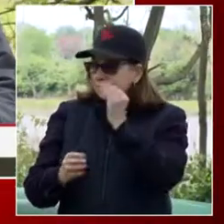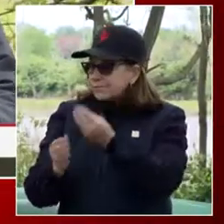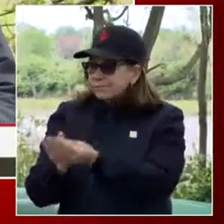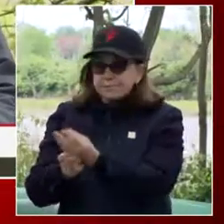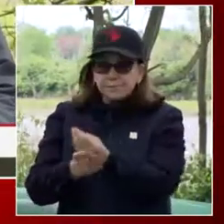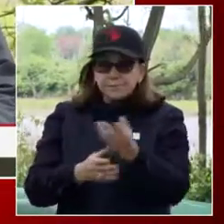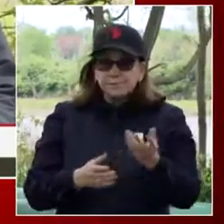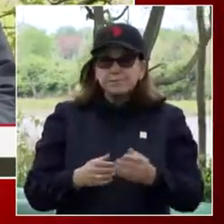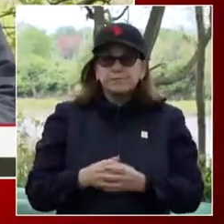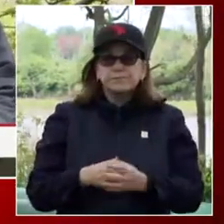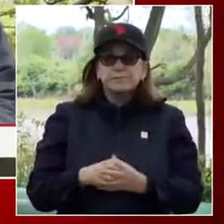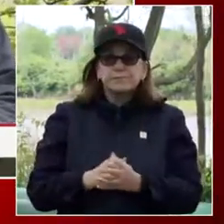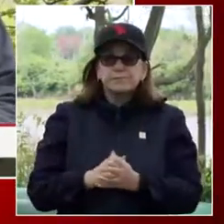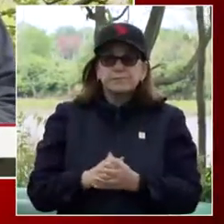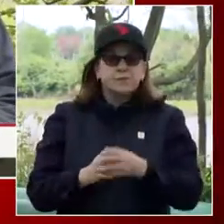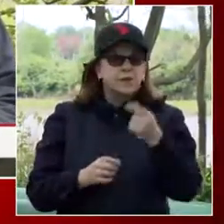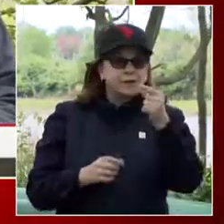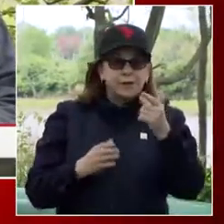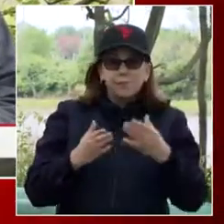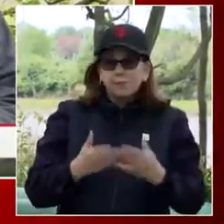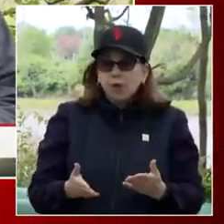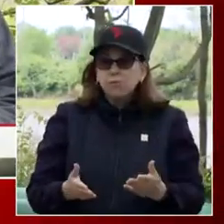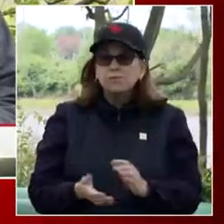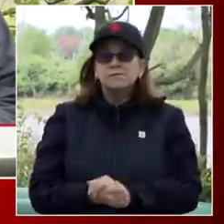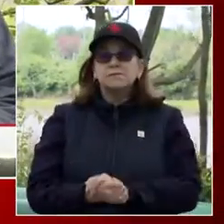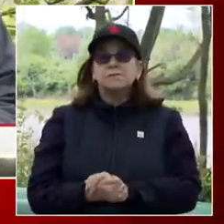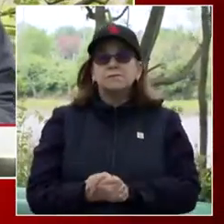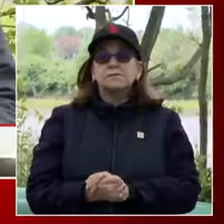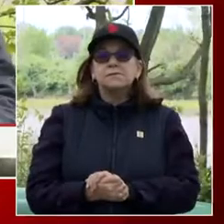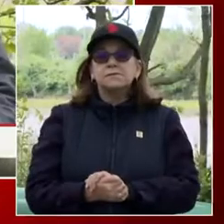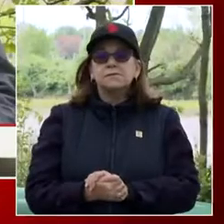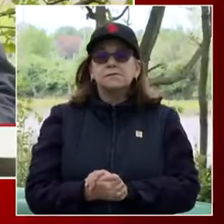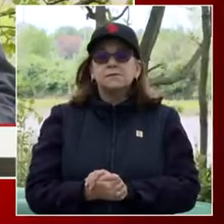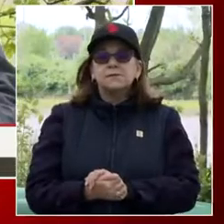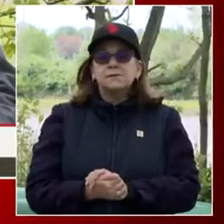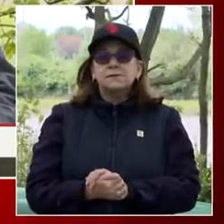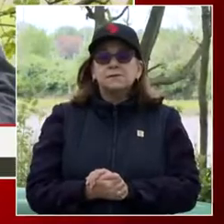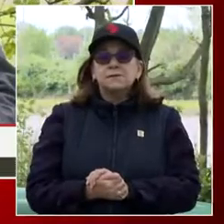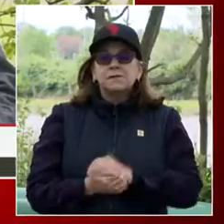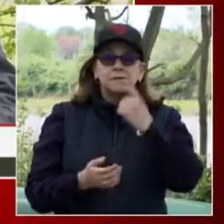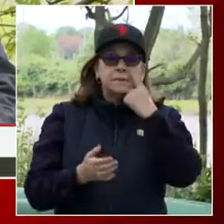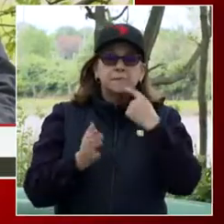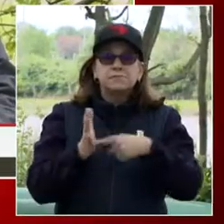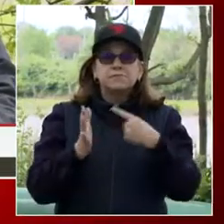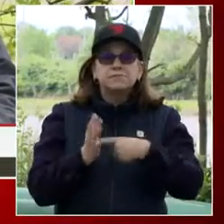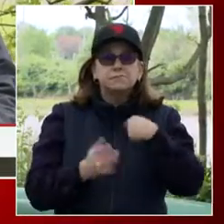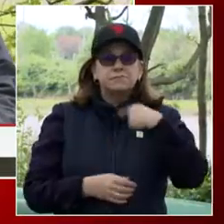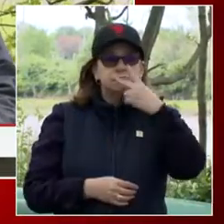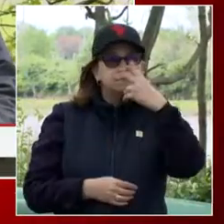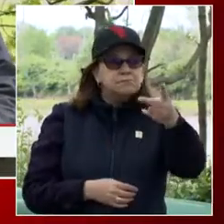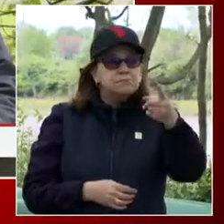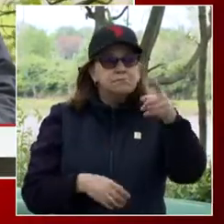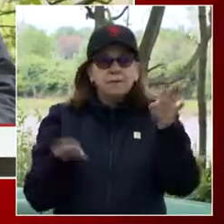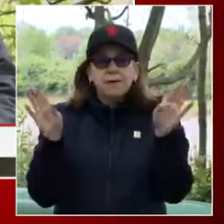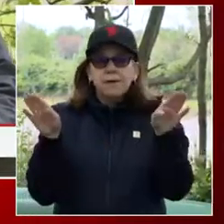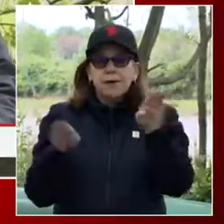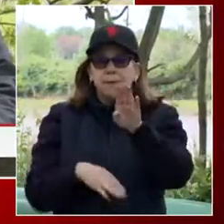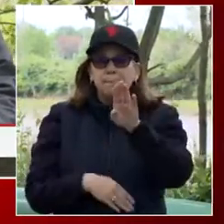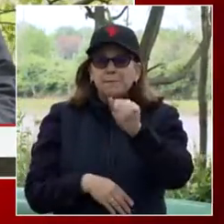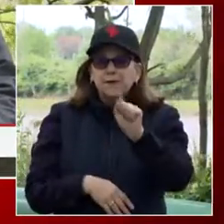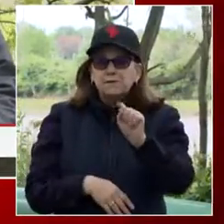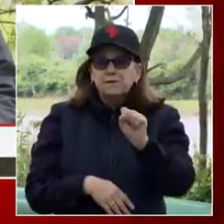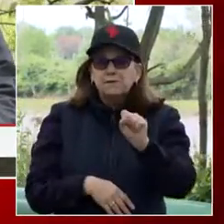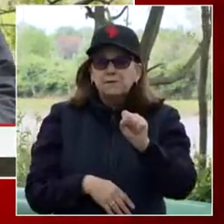then we catch bats to see if they're healthy and how they're doing. And that is, a Girl Scout troop did that, and that's